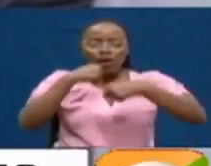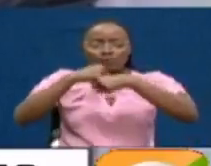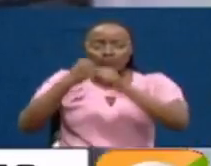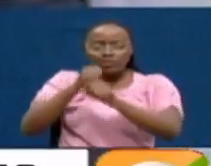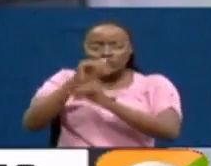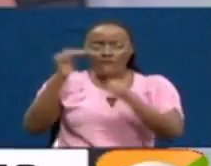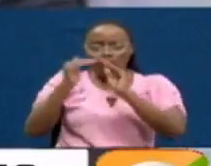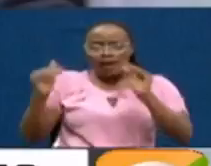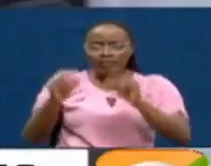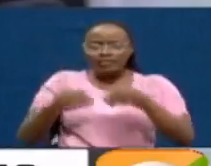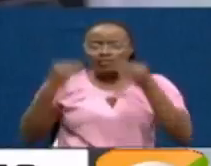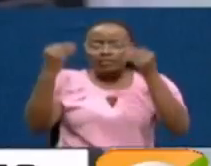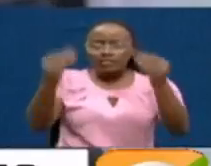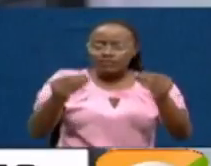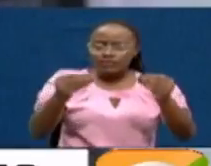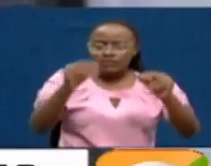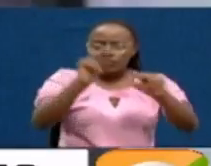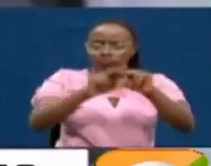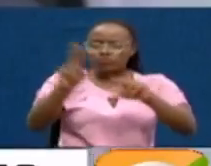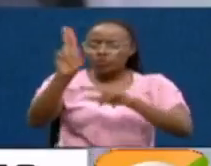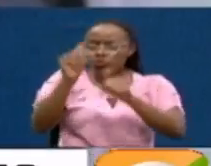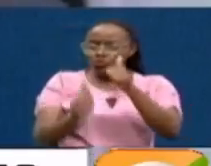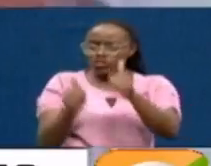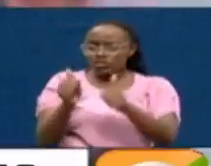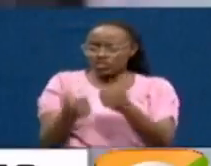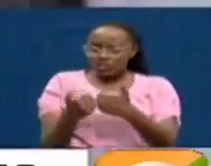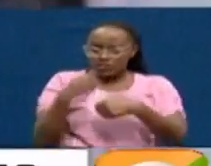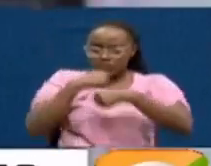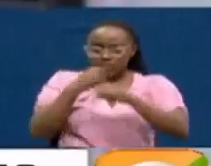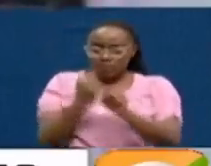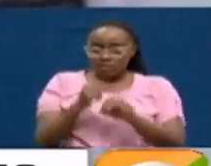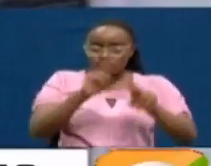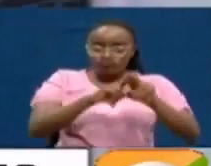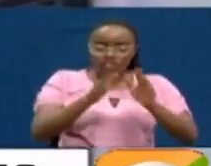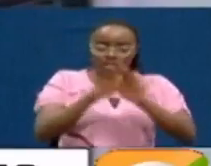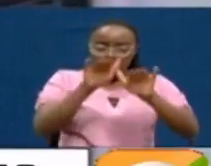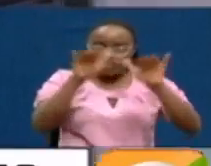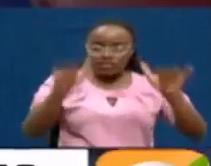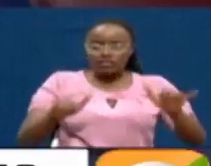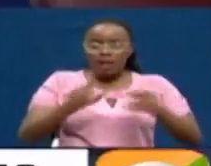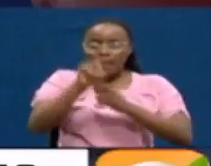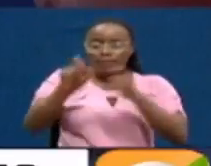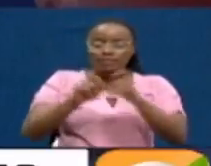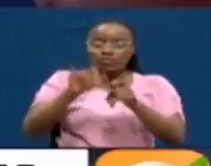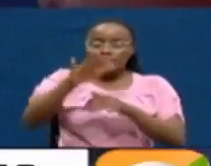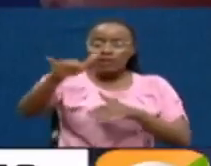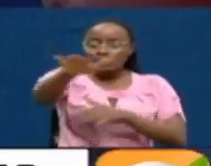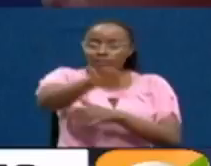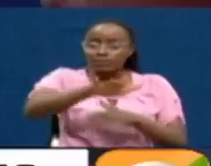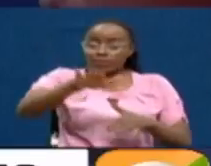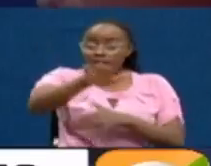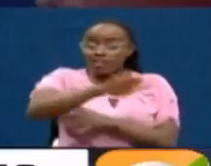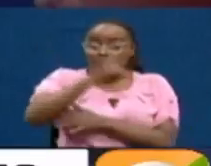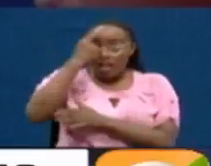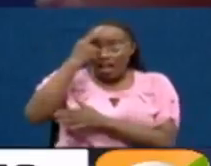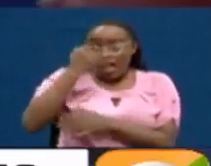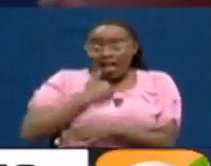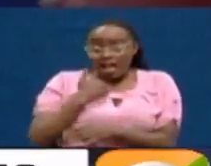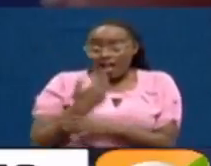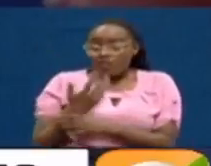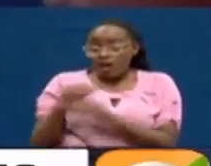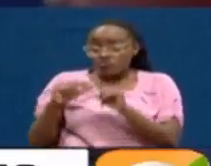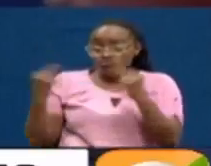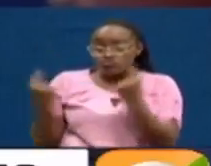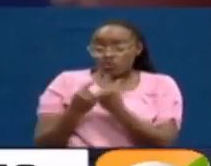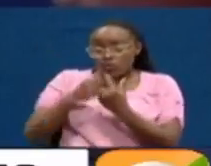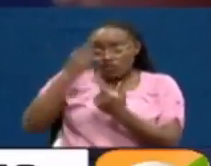you furniture that has been made for your particular space. We have a circle for creatives, because